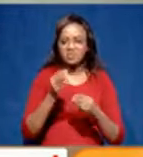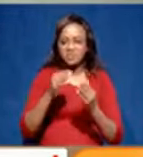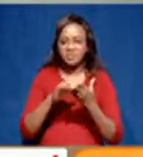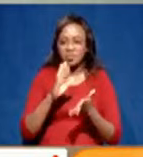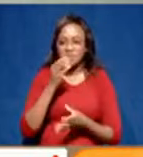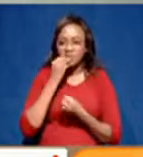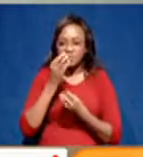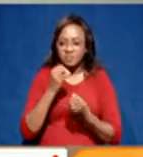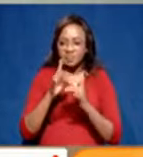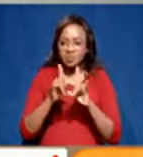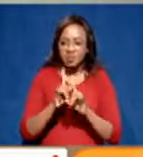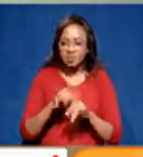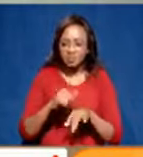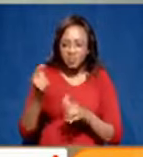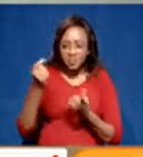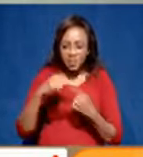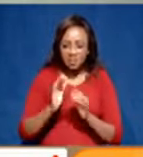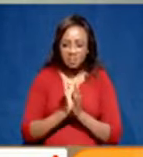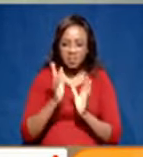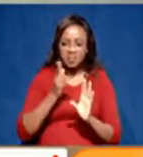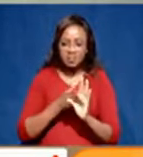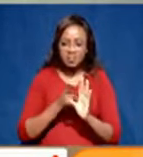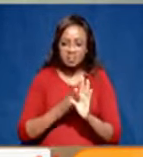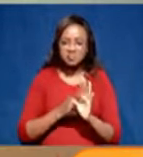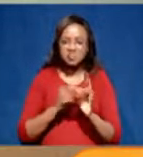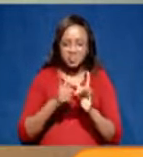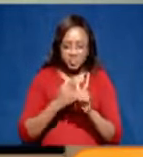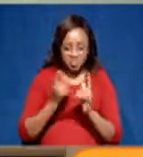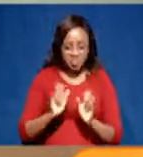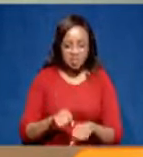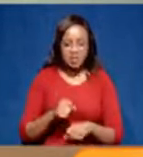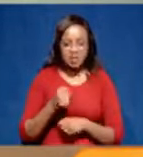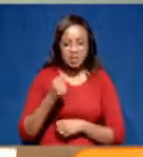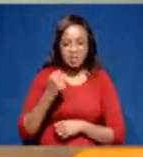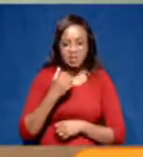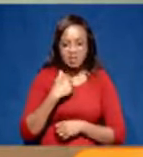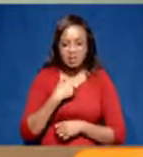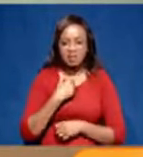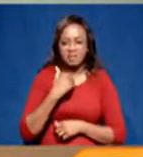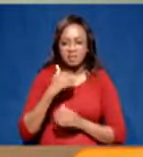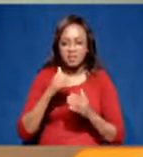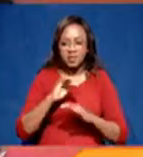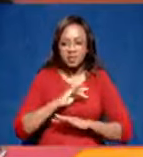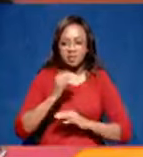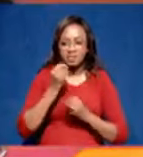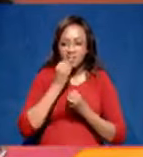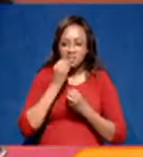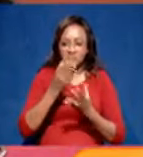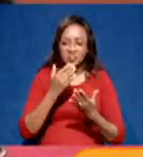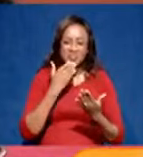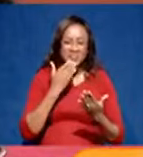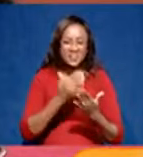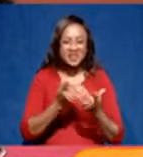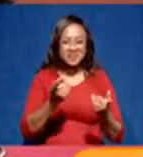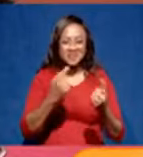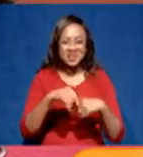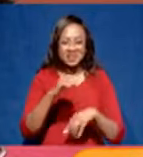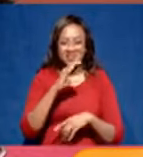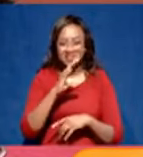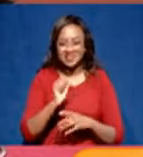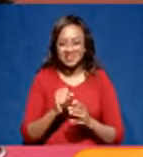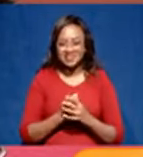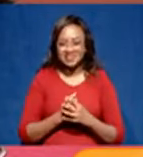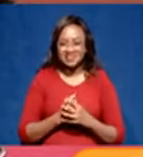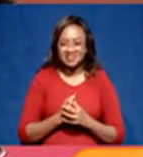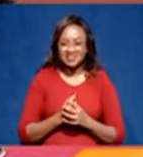they come to the public participation, they participate meaningfully because they have some information. Yeah. That's right. Thank you very much. Thank you for coming. Thank you. It is good to see you